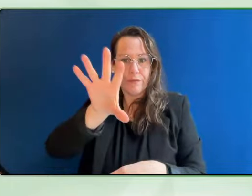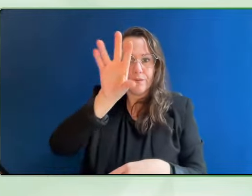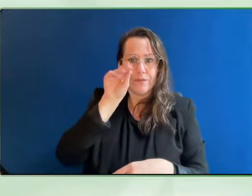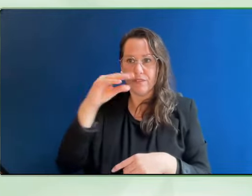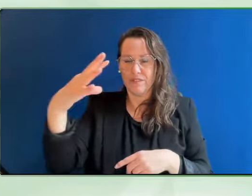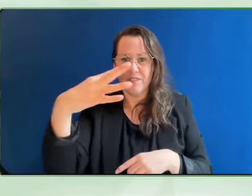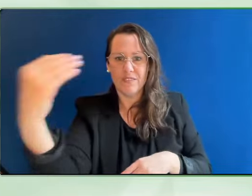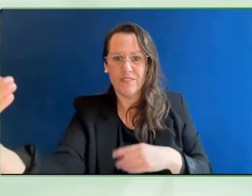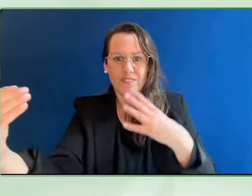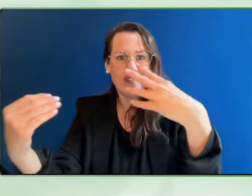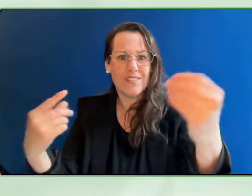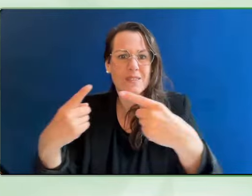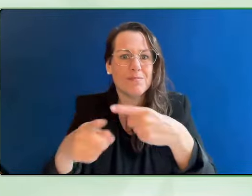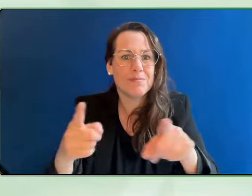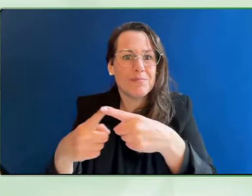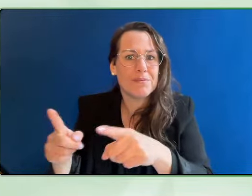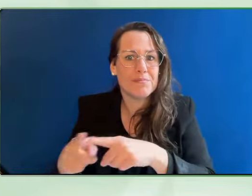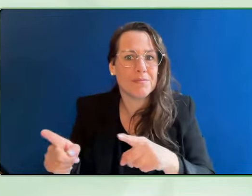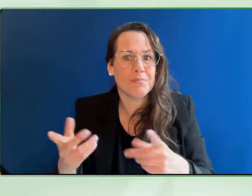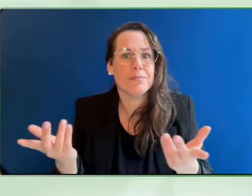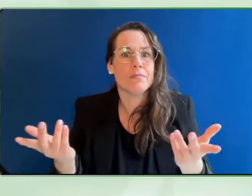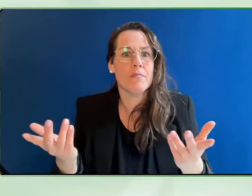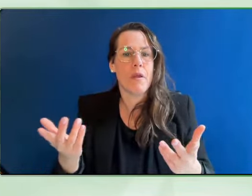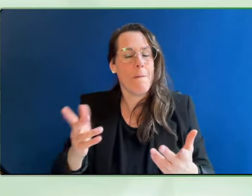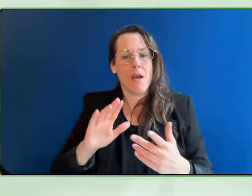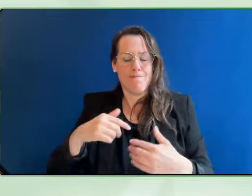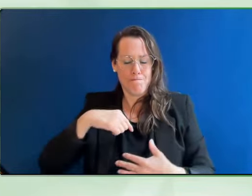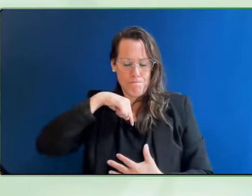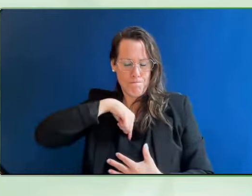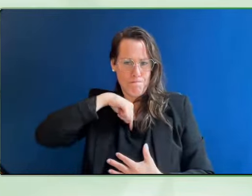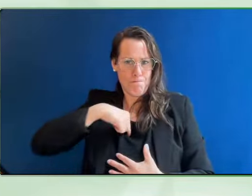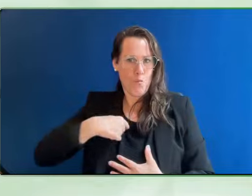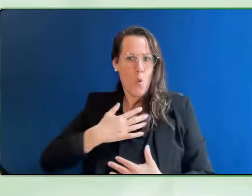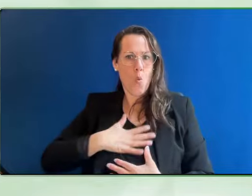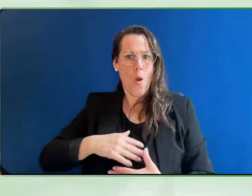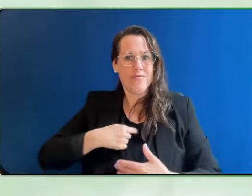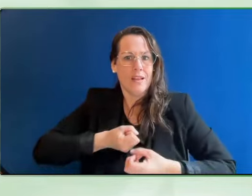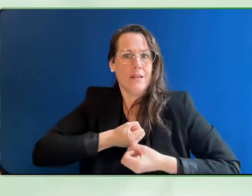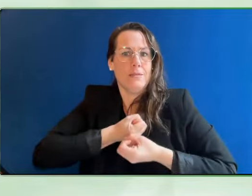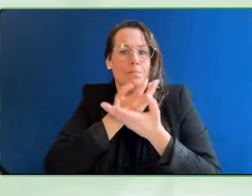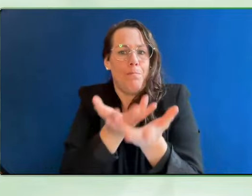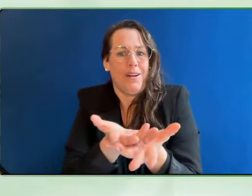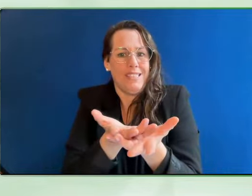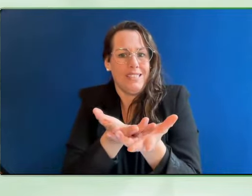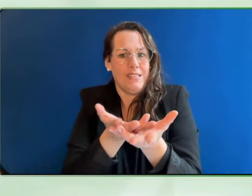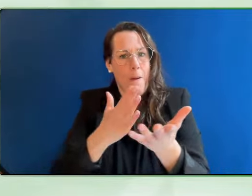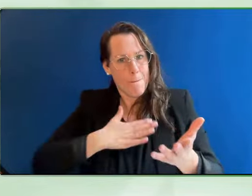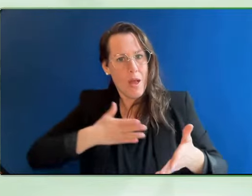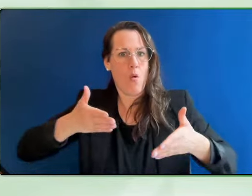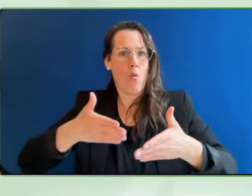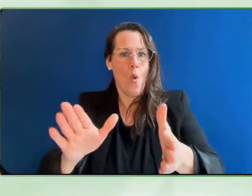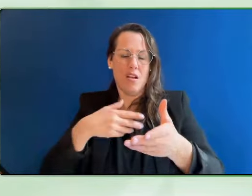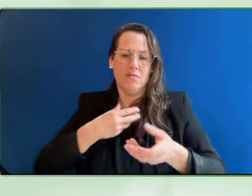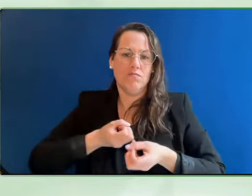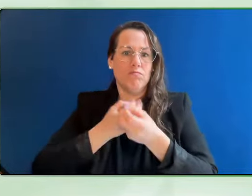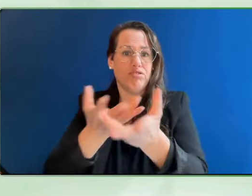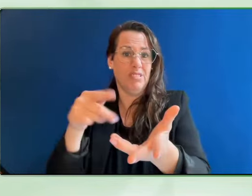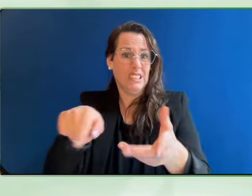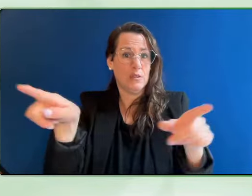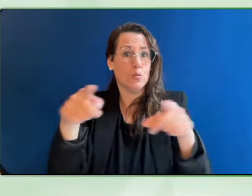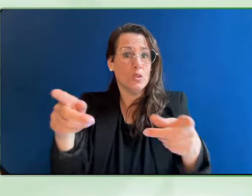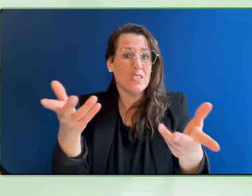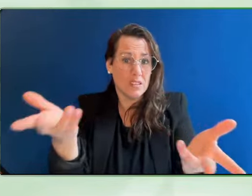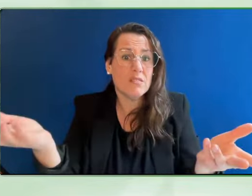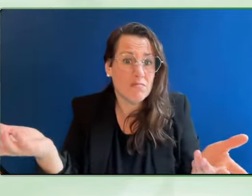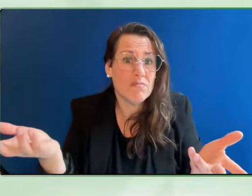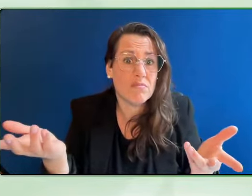seem to fade away, this need and this love to my profession. It sounds beautiful.